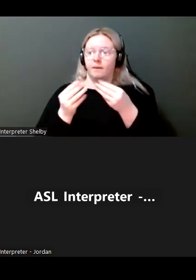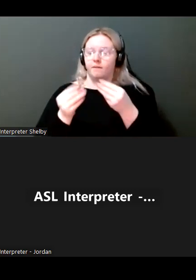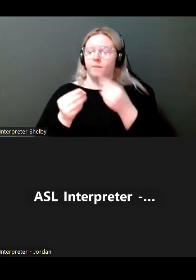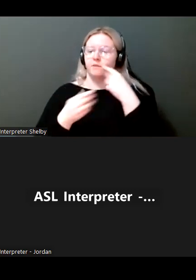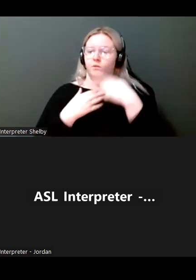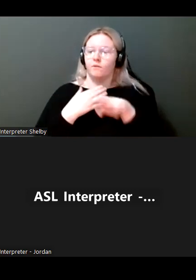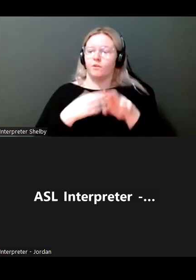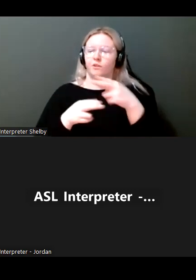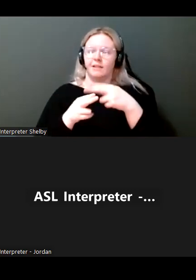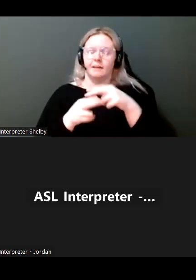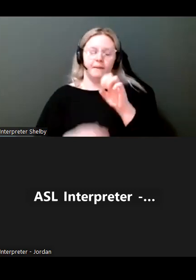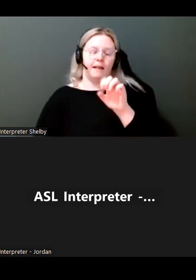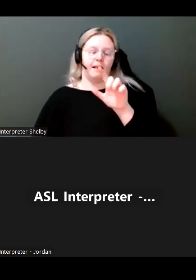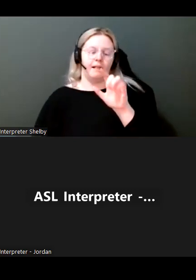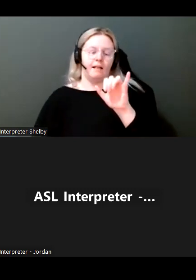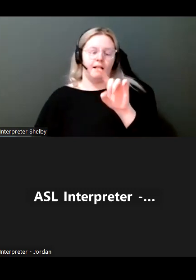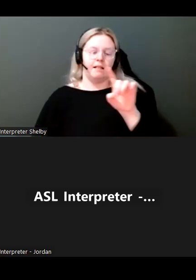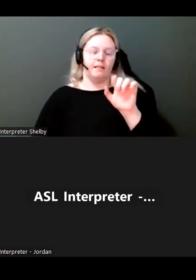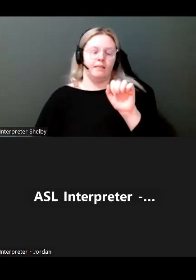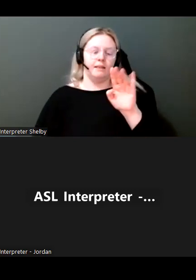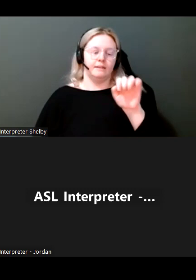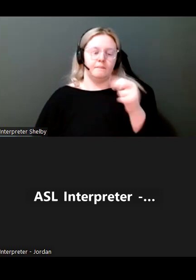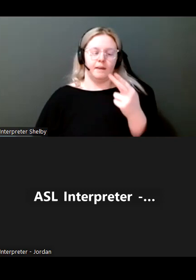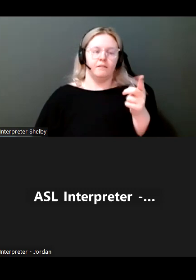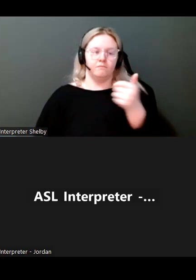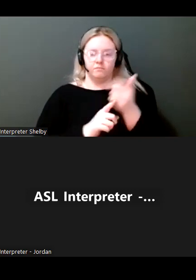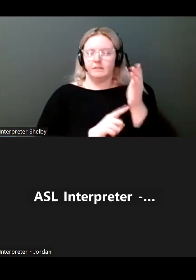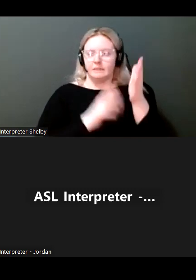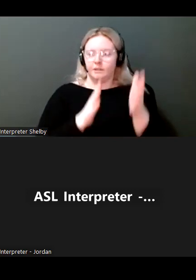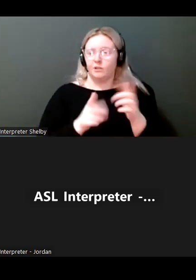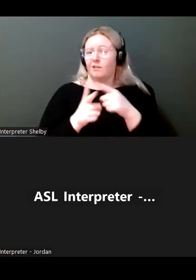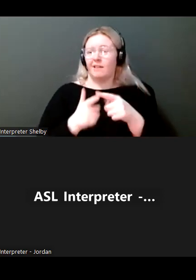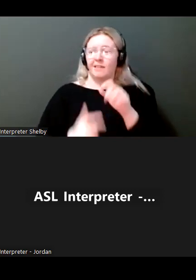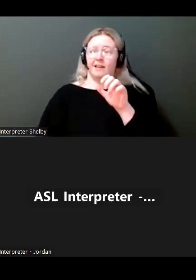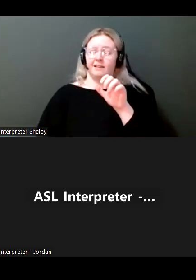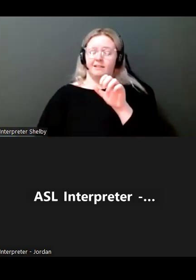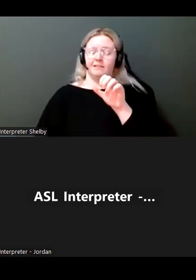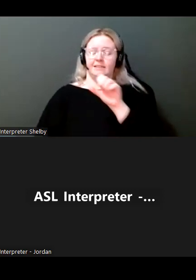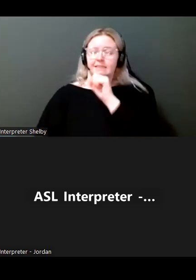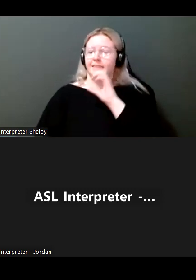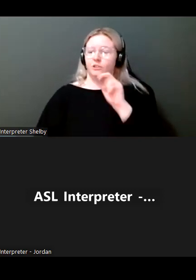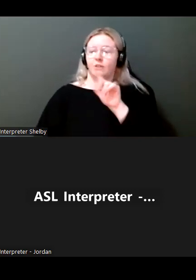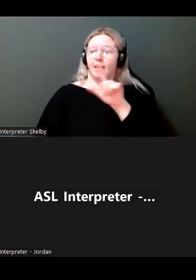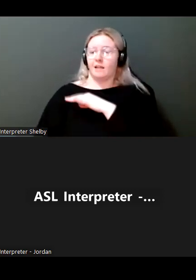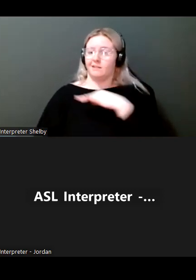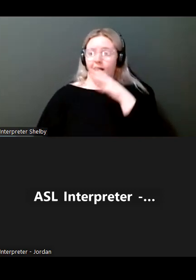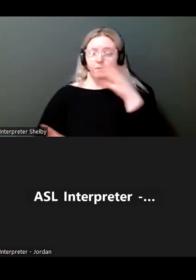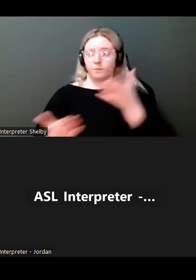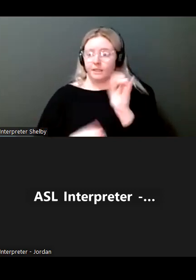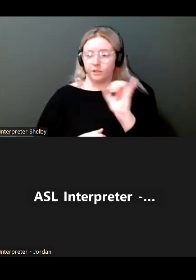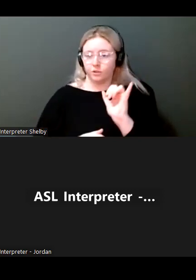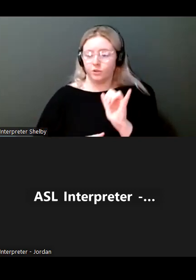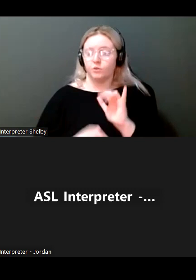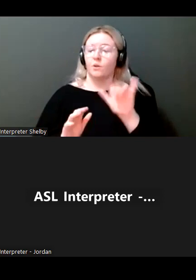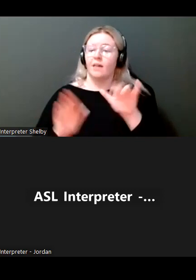our guest speaker. Of course, all of us here at Seniors NL will be on the call as well. So I will give information. The invite